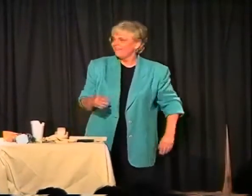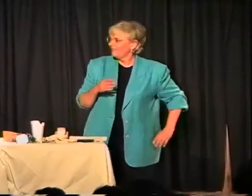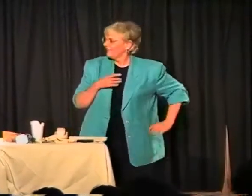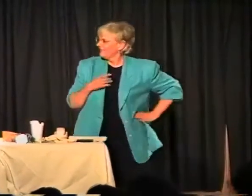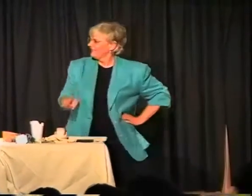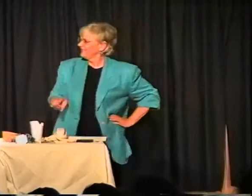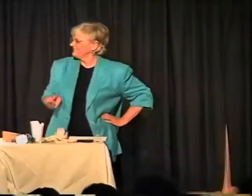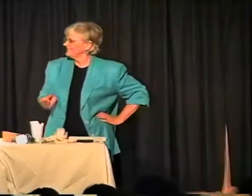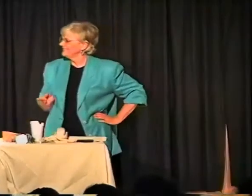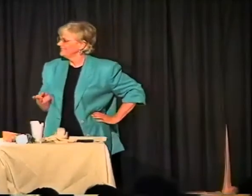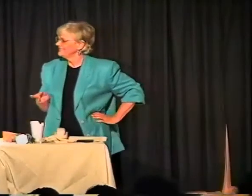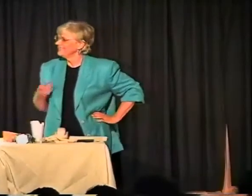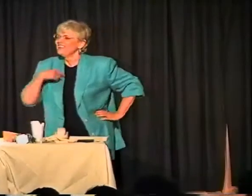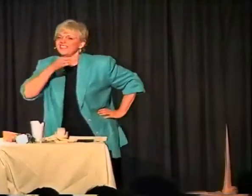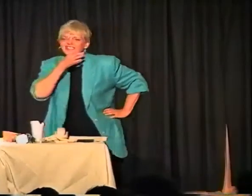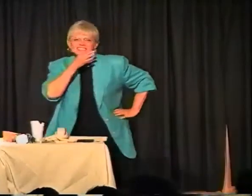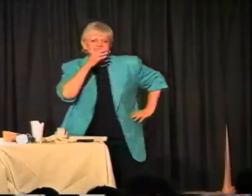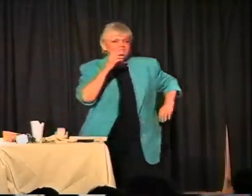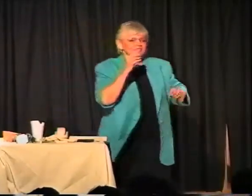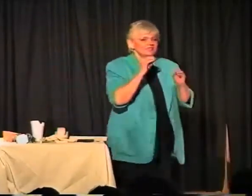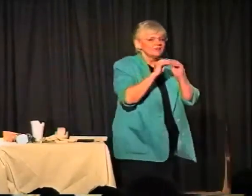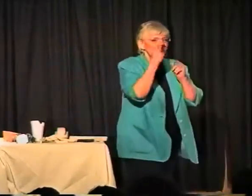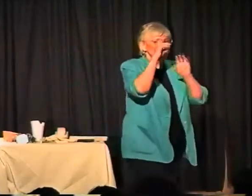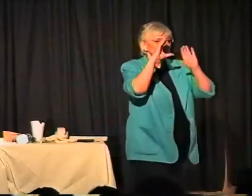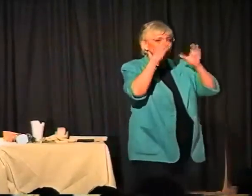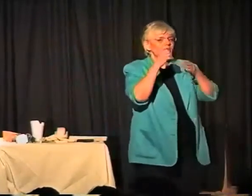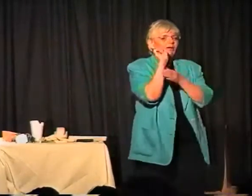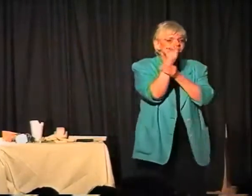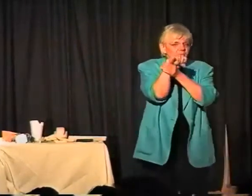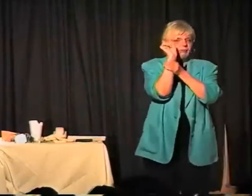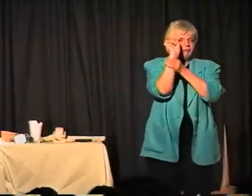They don't move at all. Not a muscle. So